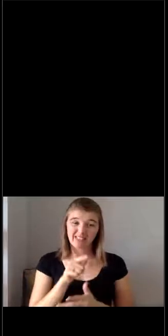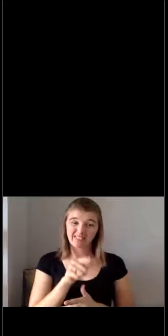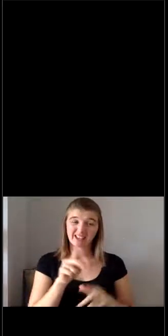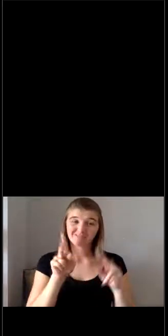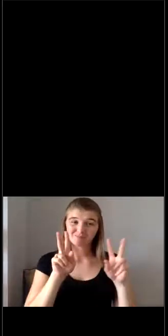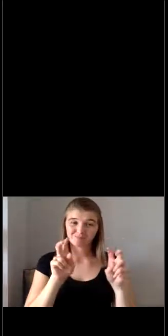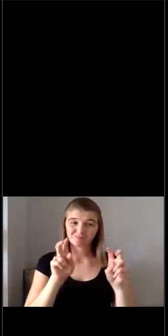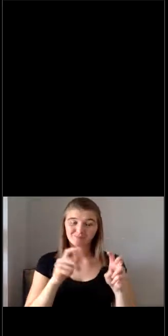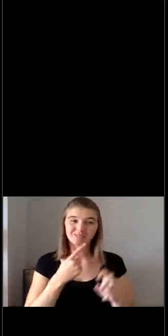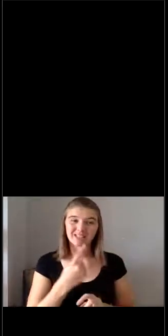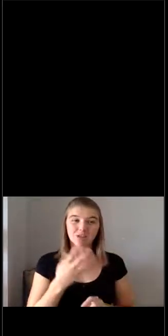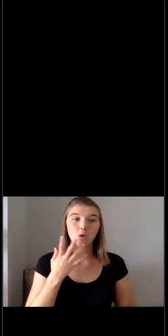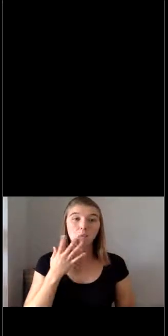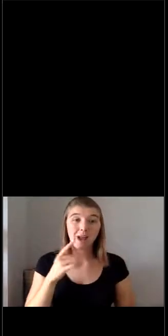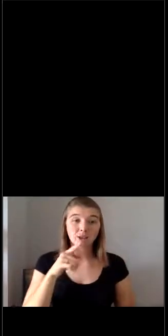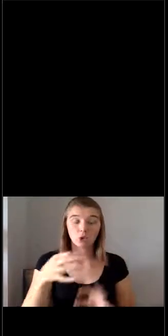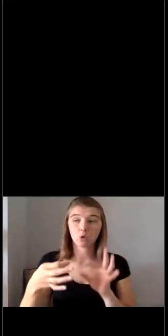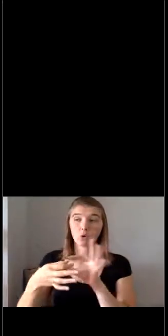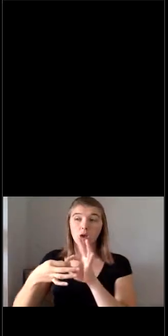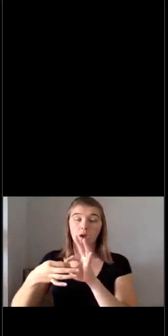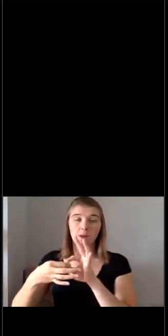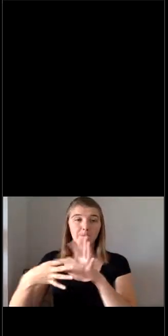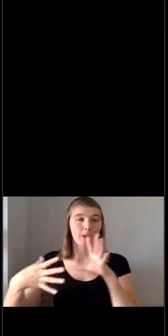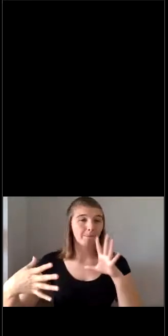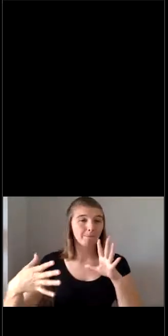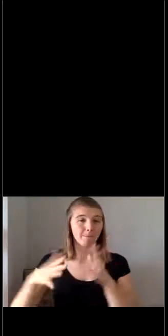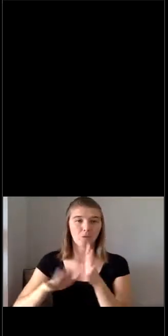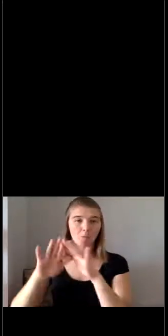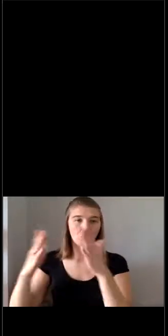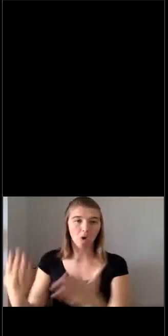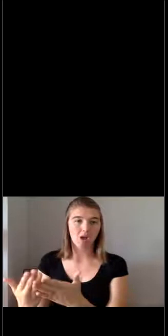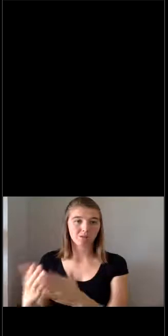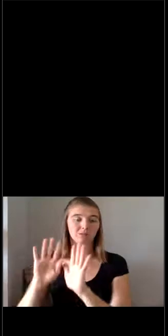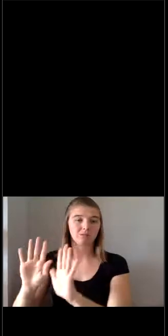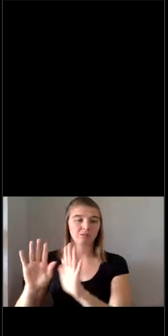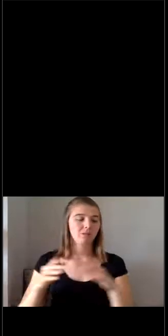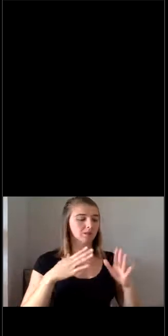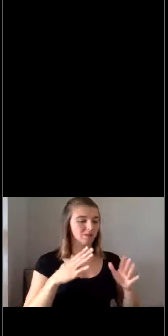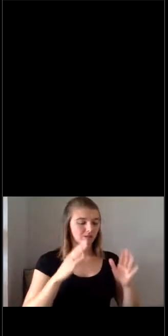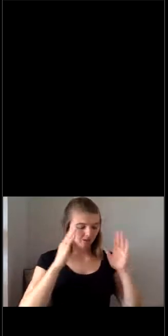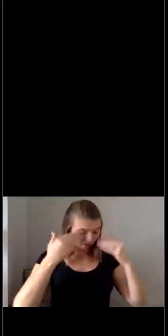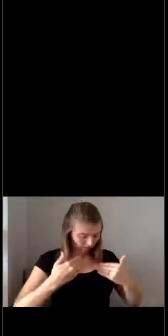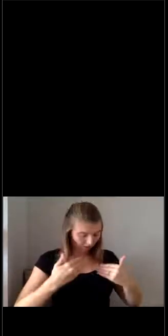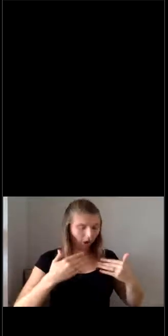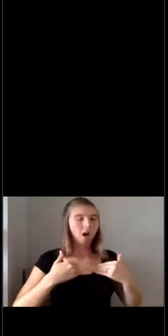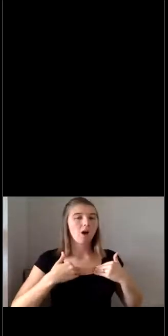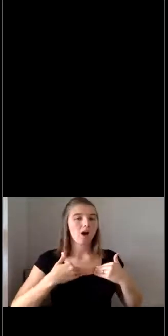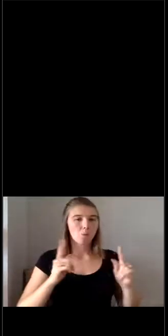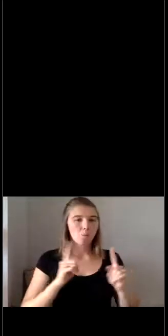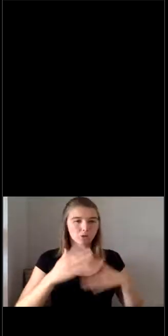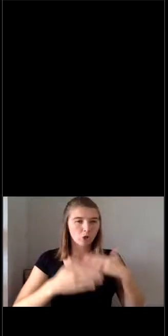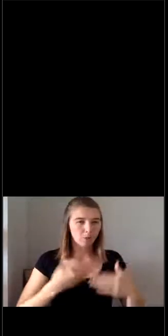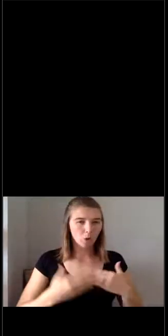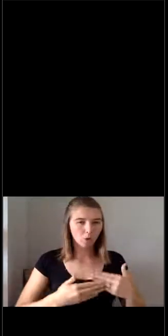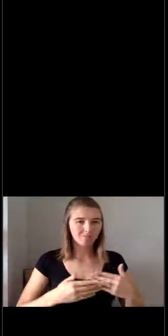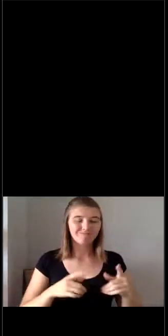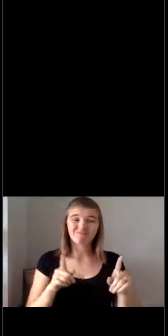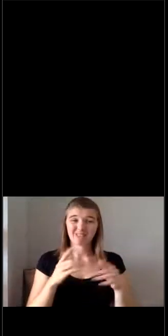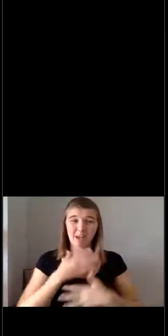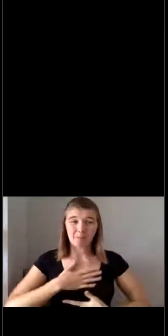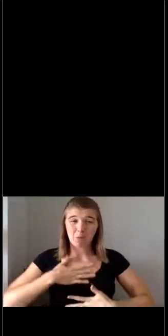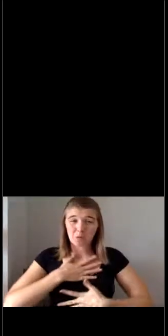to disconnect from everybody, acknowledge what's going on, and then begin that reframing process? And remember, it is a muscle. And like any